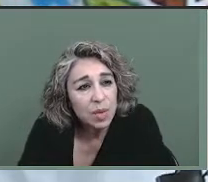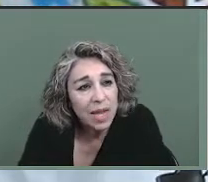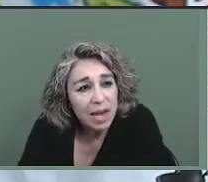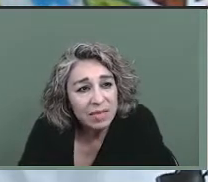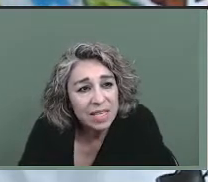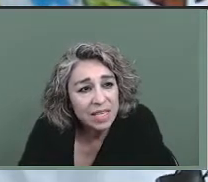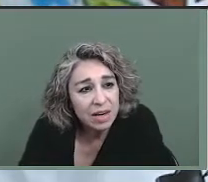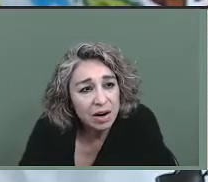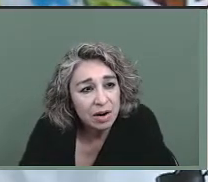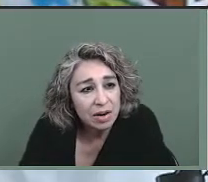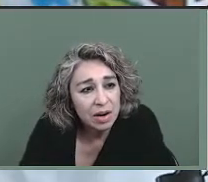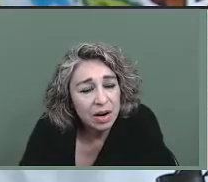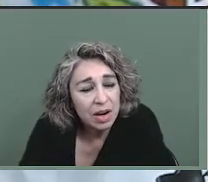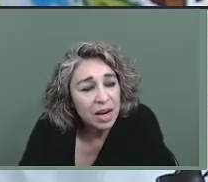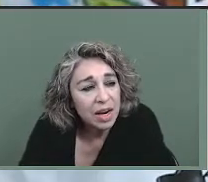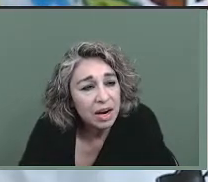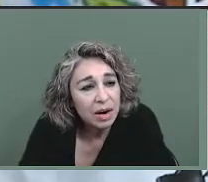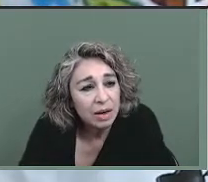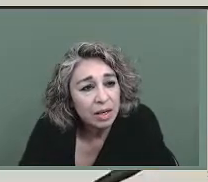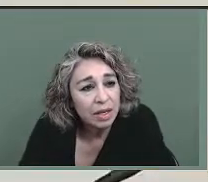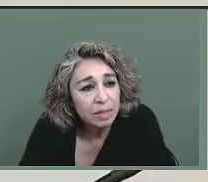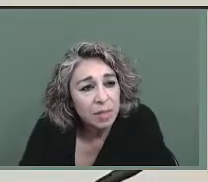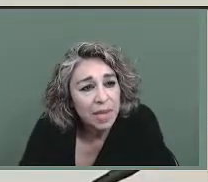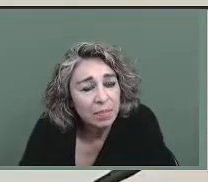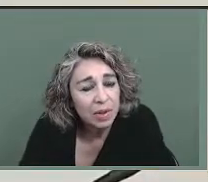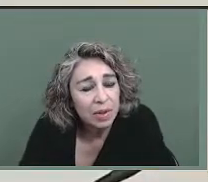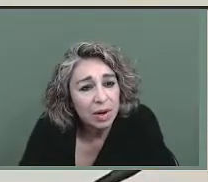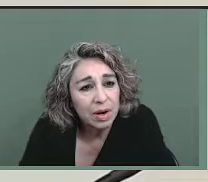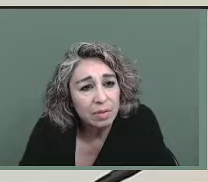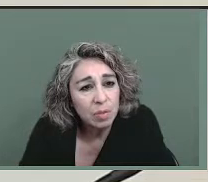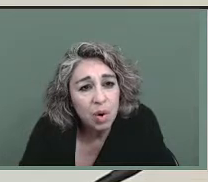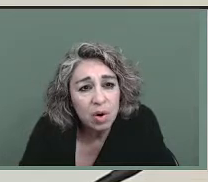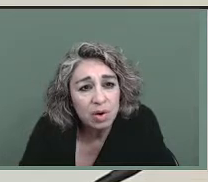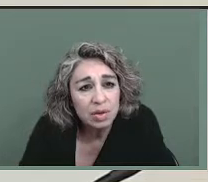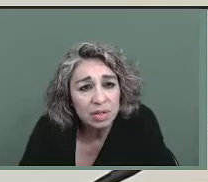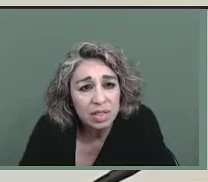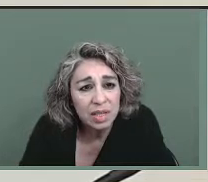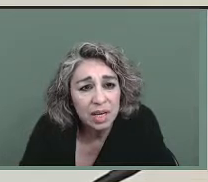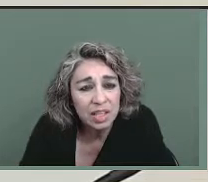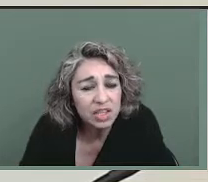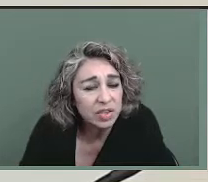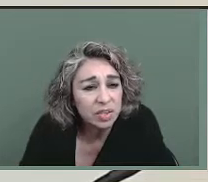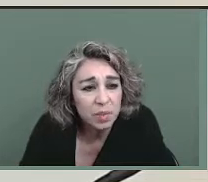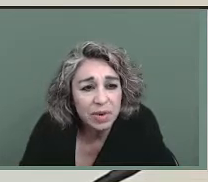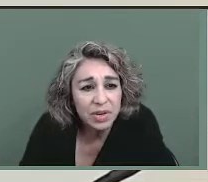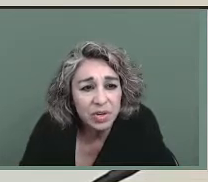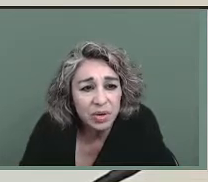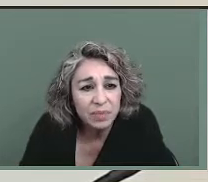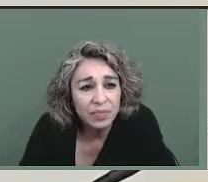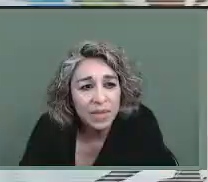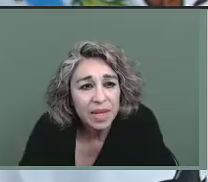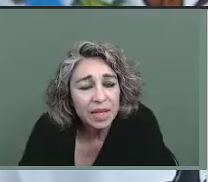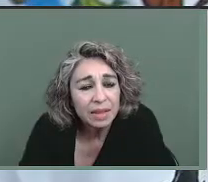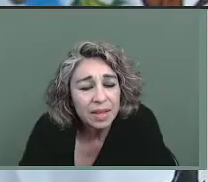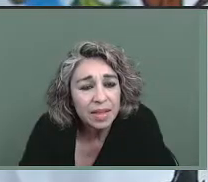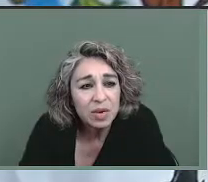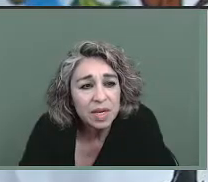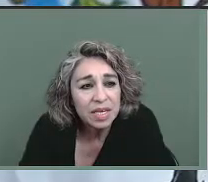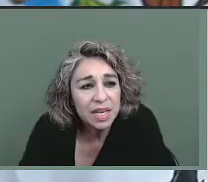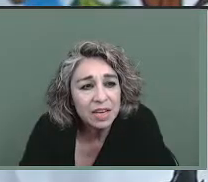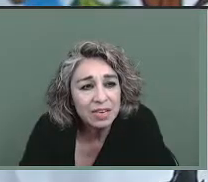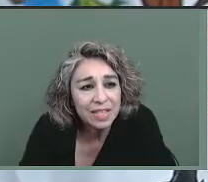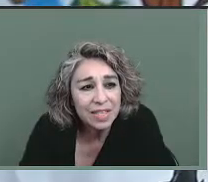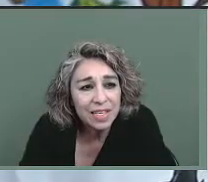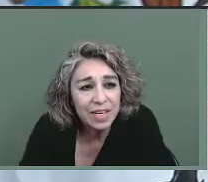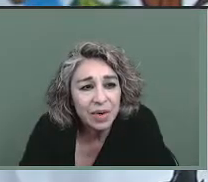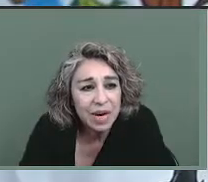Because we have these in our people, our morals, cultural, spiritual, that they don't